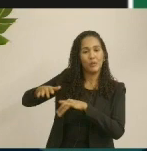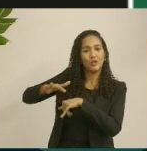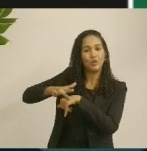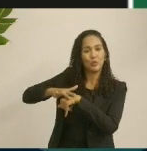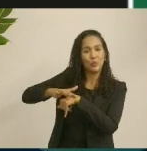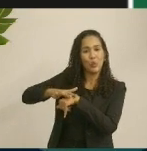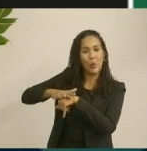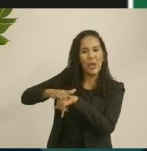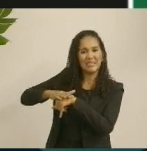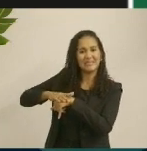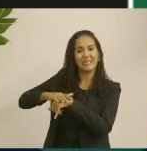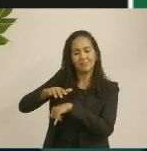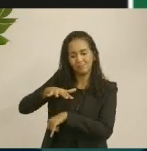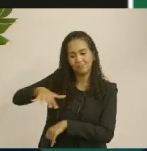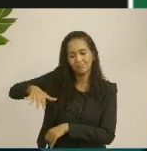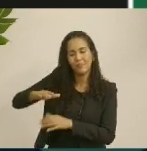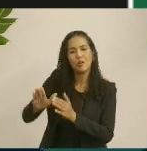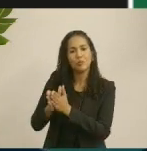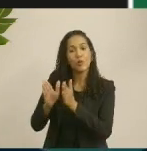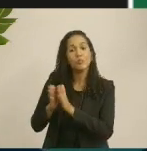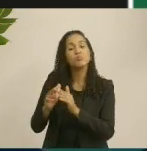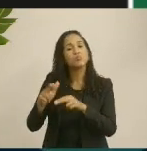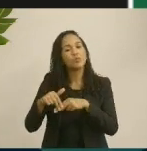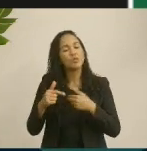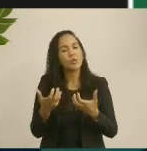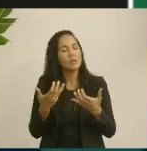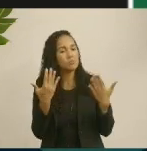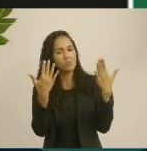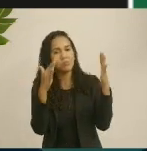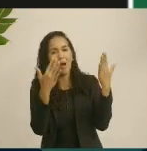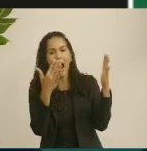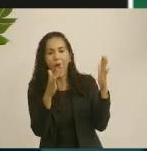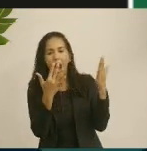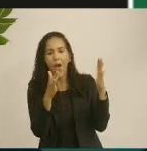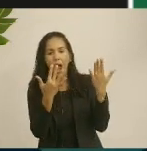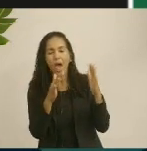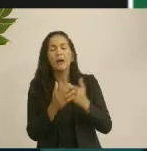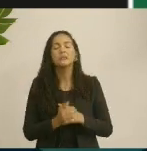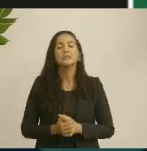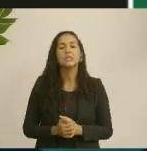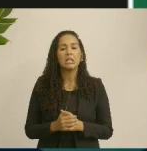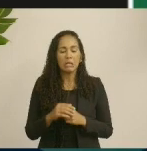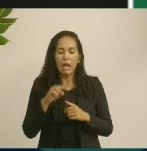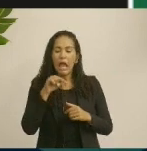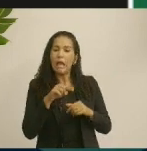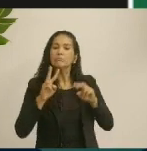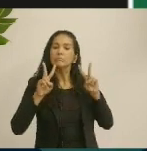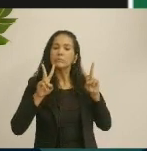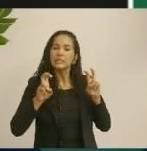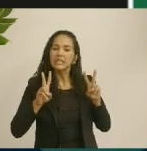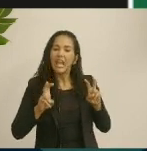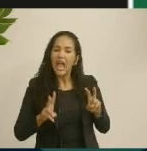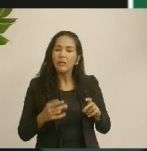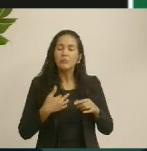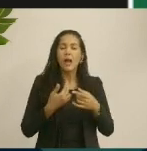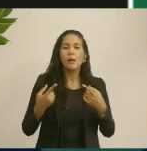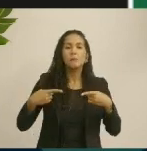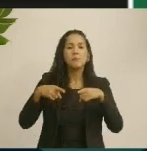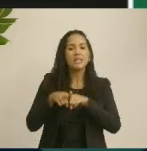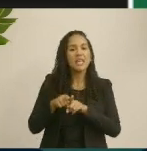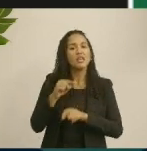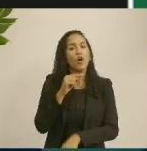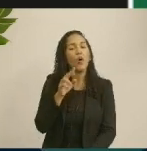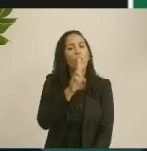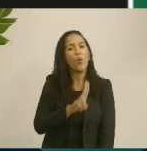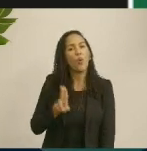and the product development partnership approach that they use, which is of course something that